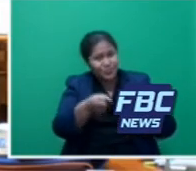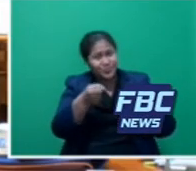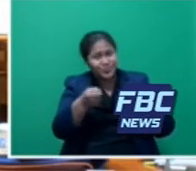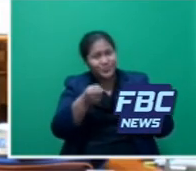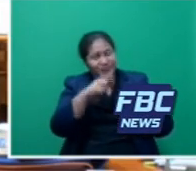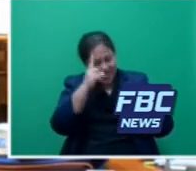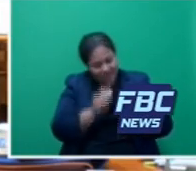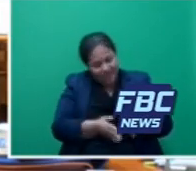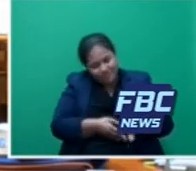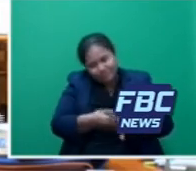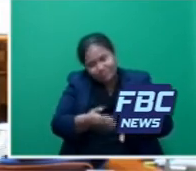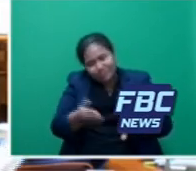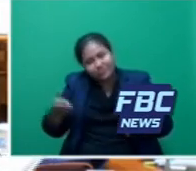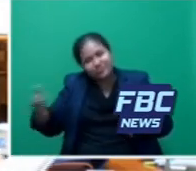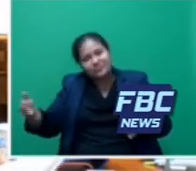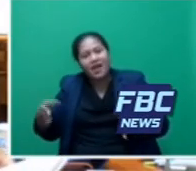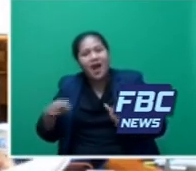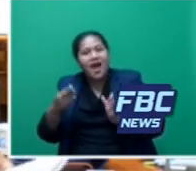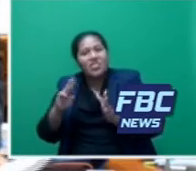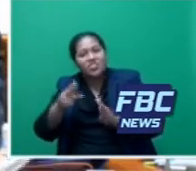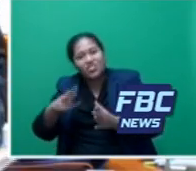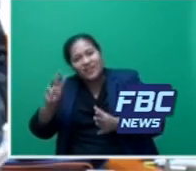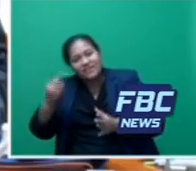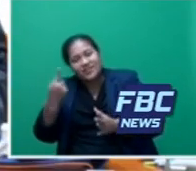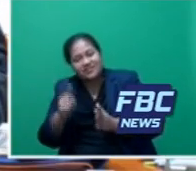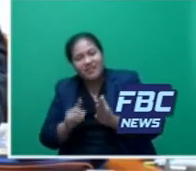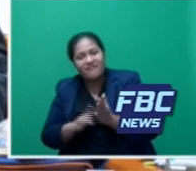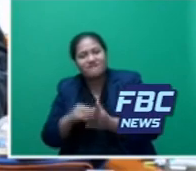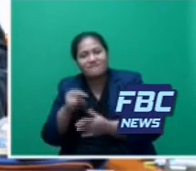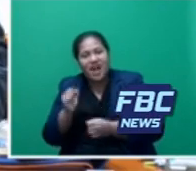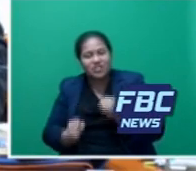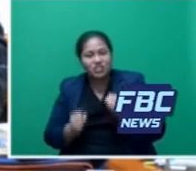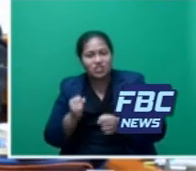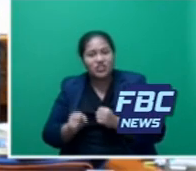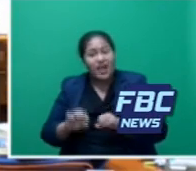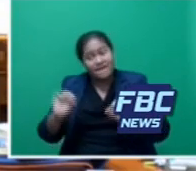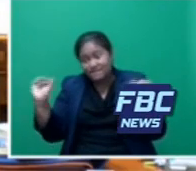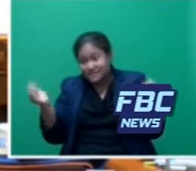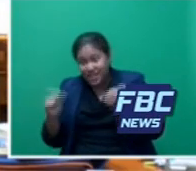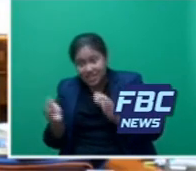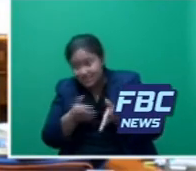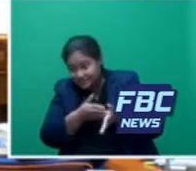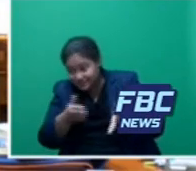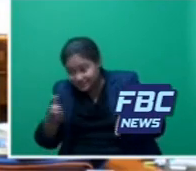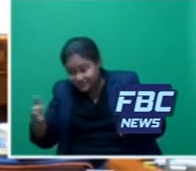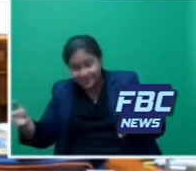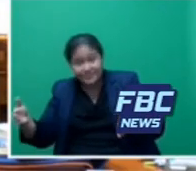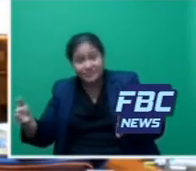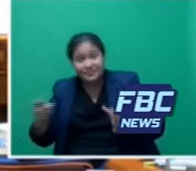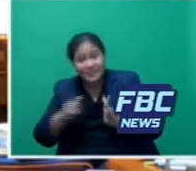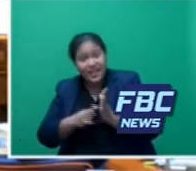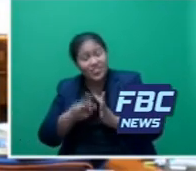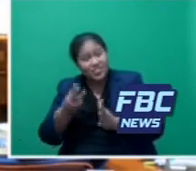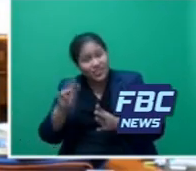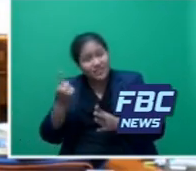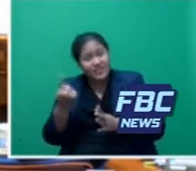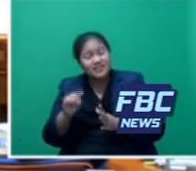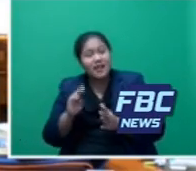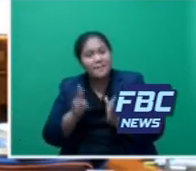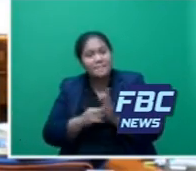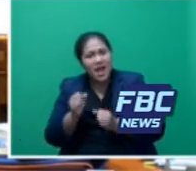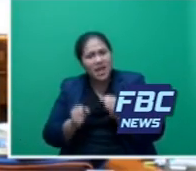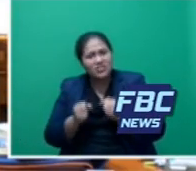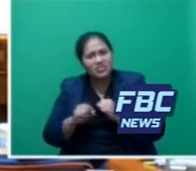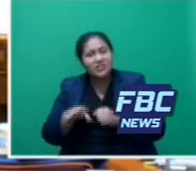March. After 31st of March, the banks must use all essentially endeavors to ensure that they can continue with